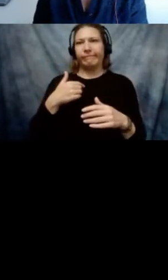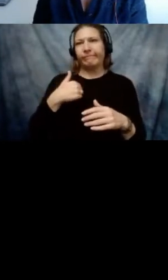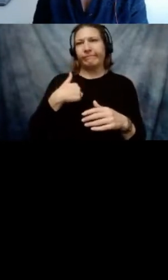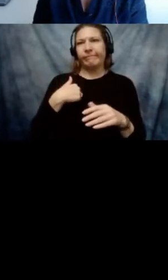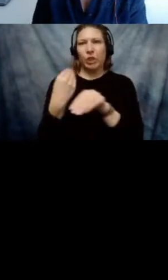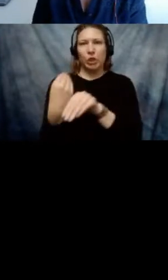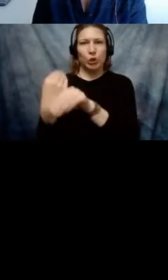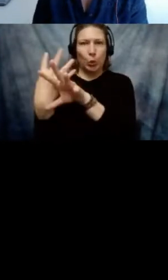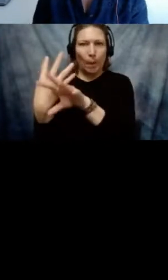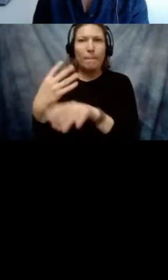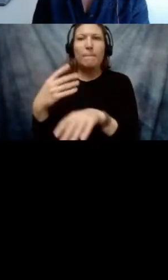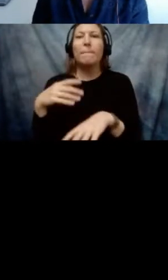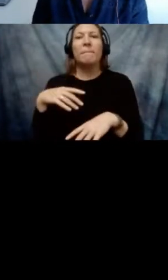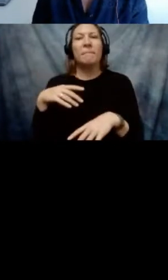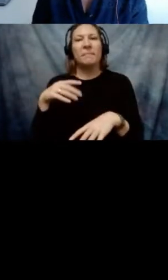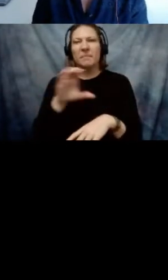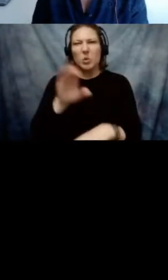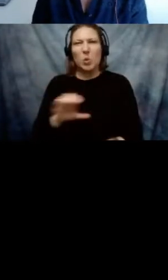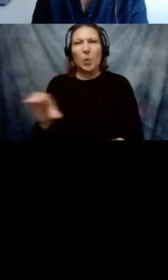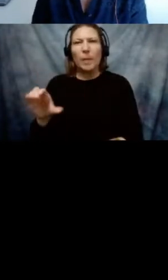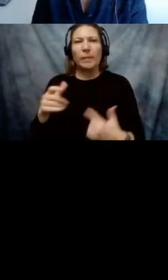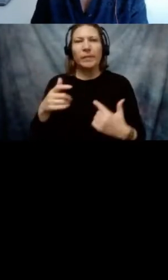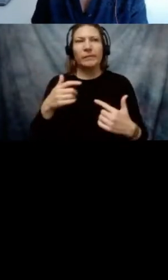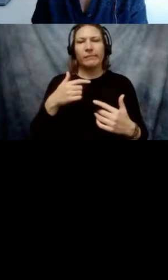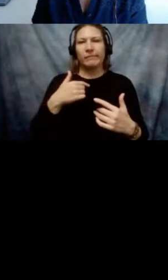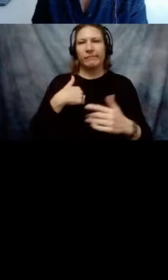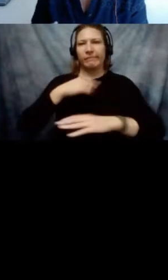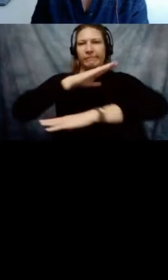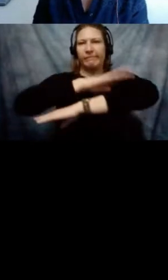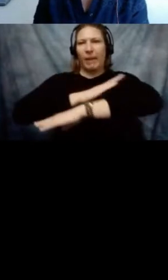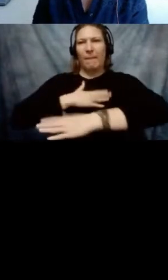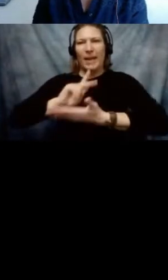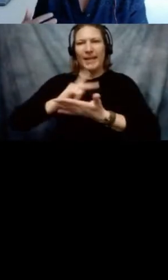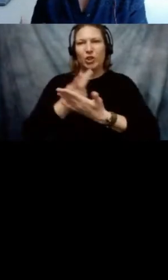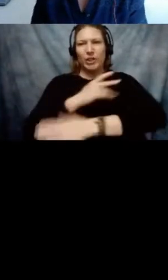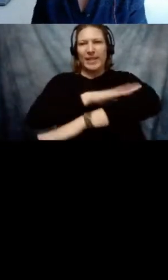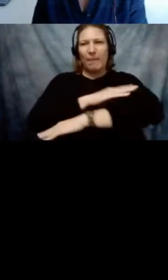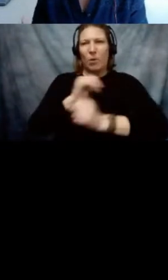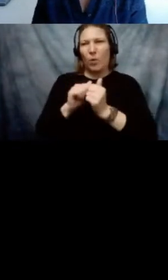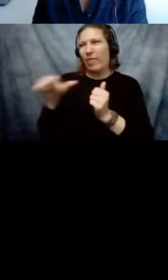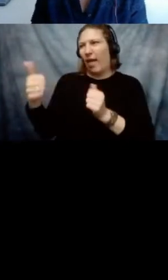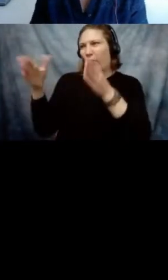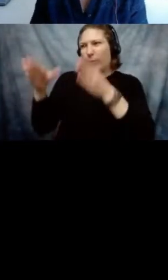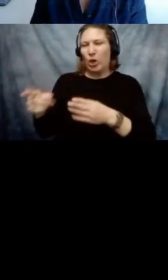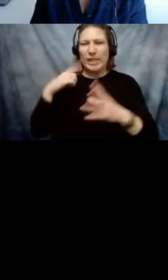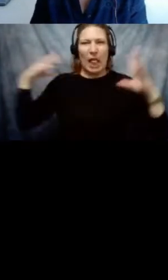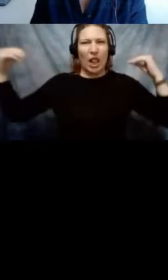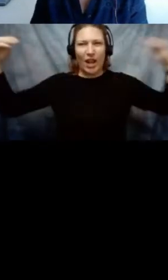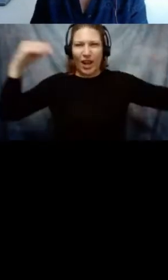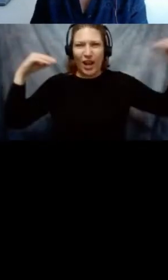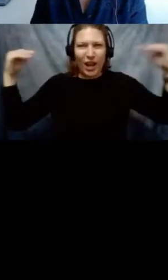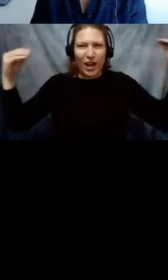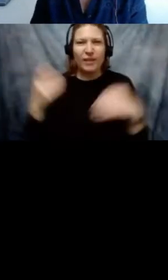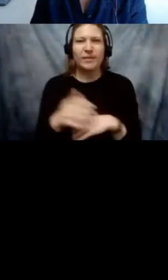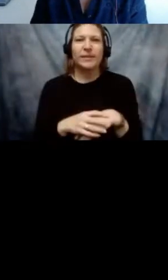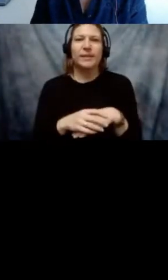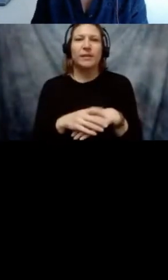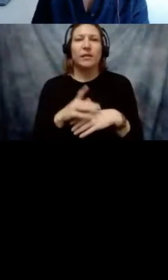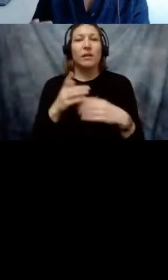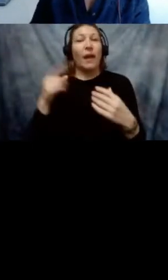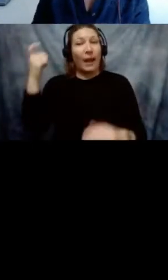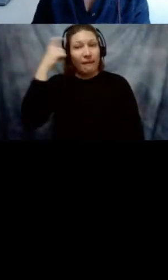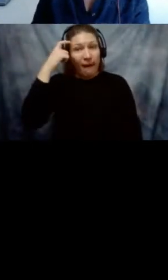had. And then for cognitive impairment, learning in a noisy and distracting home environment. So I